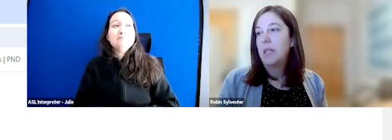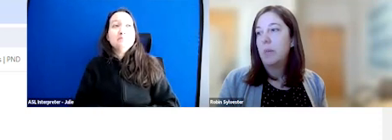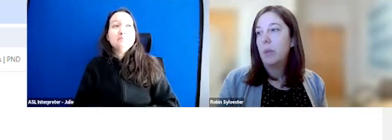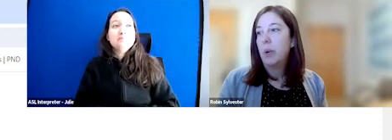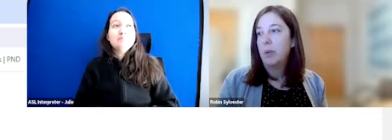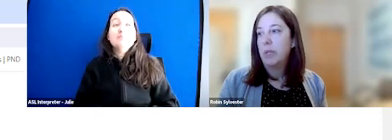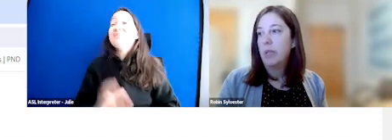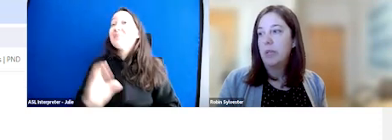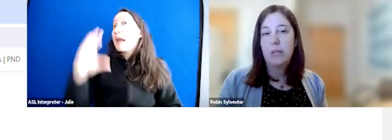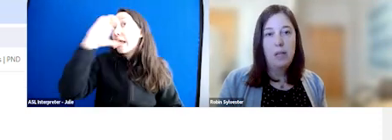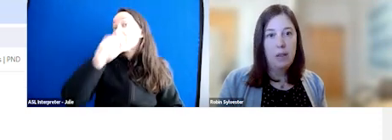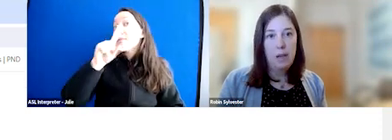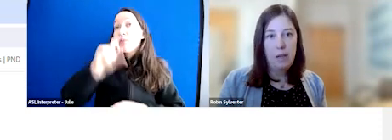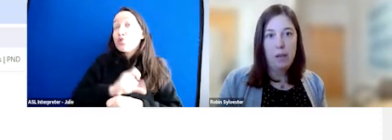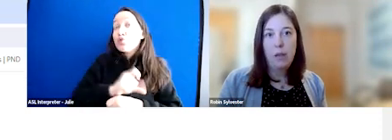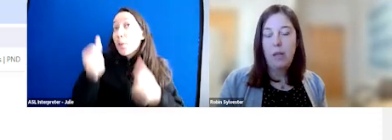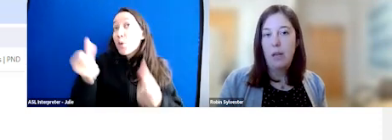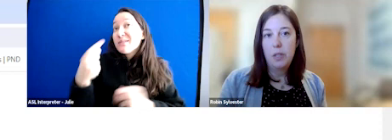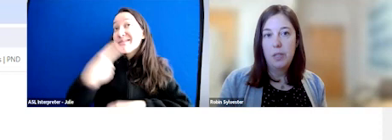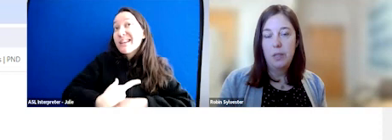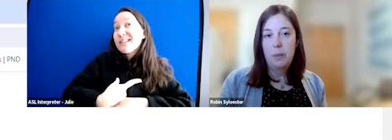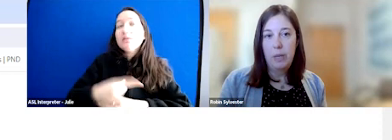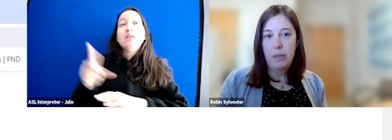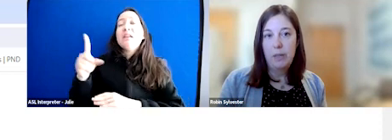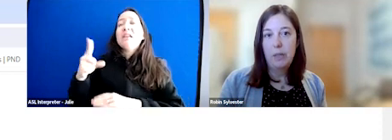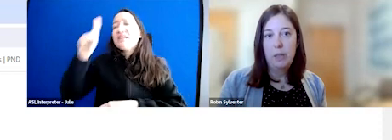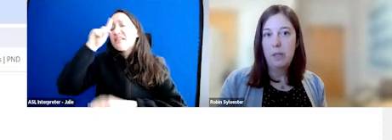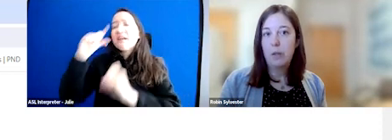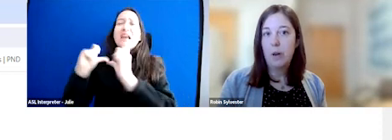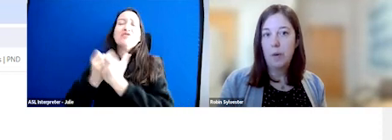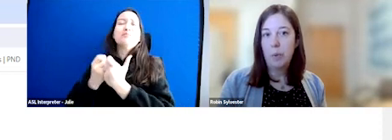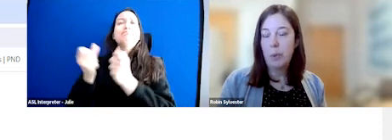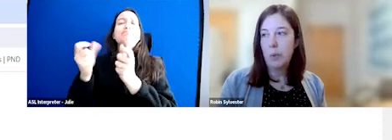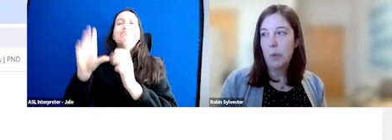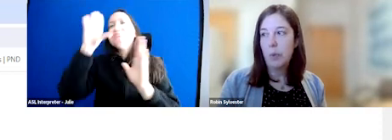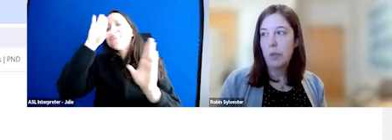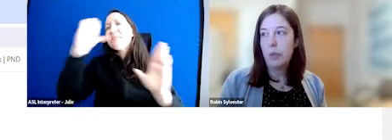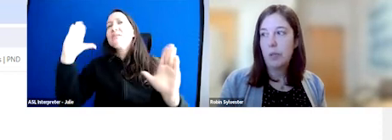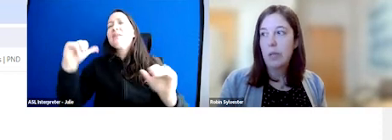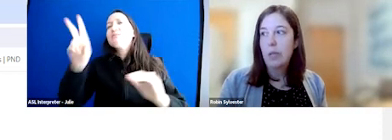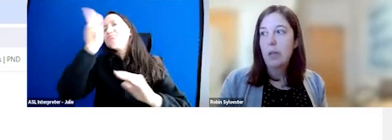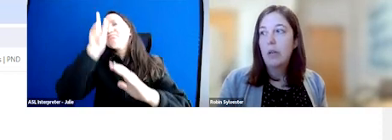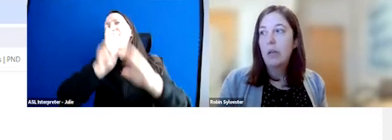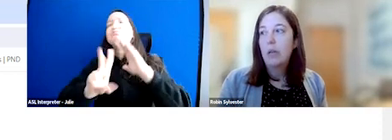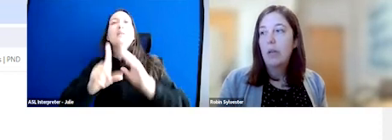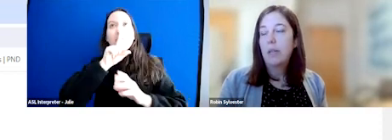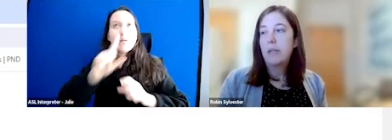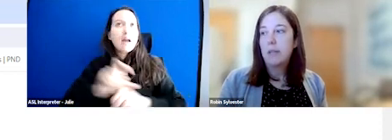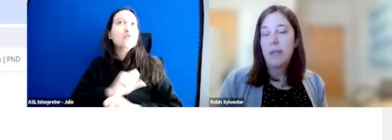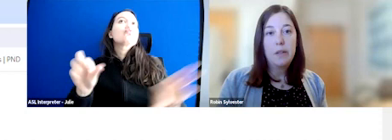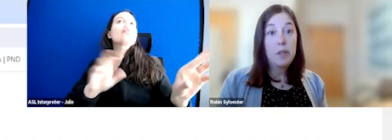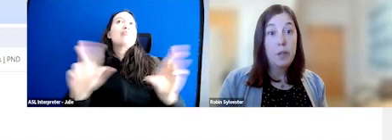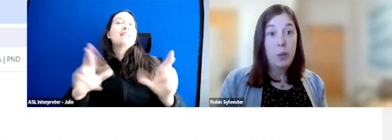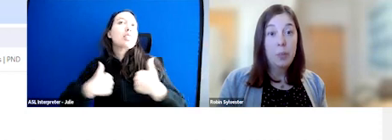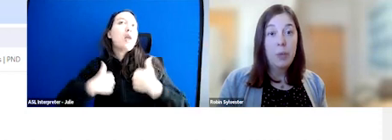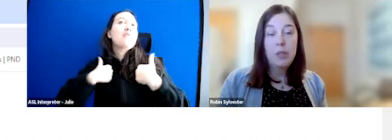This estimated post date is the date that the agency expects to list the call for proposals. This isn't